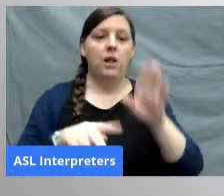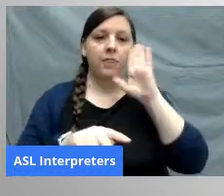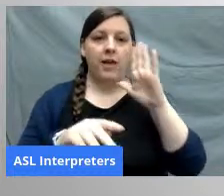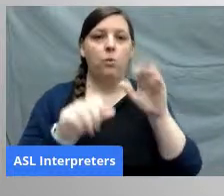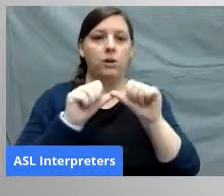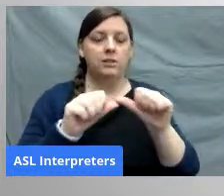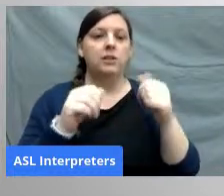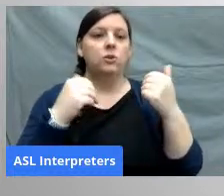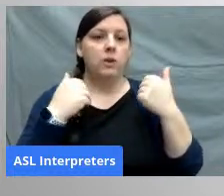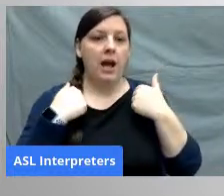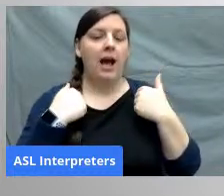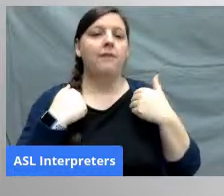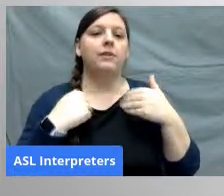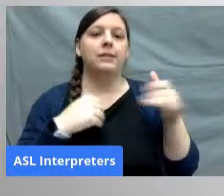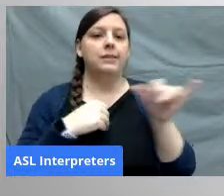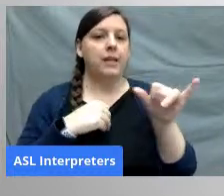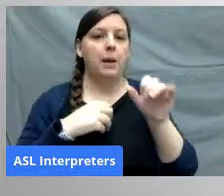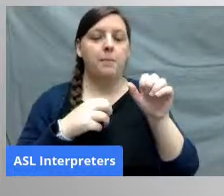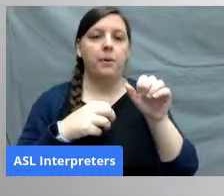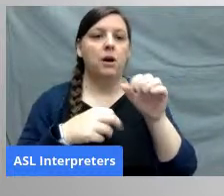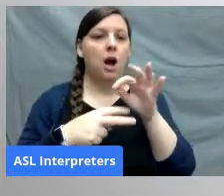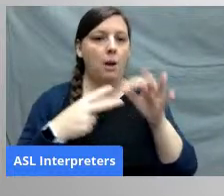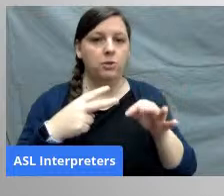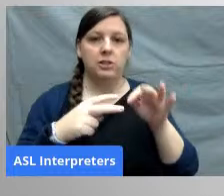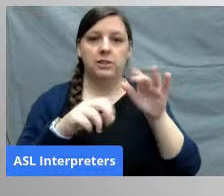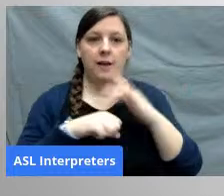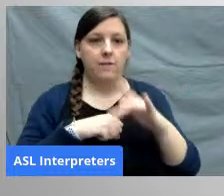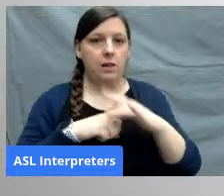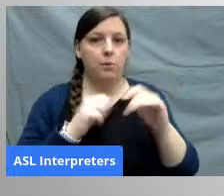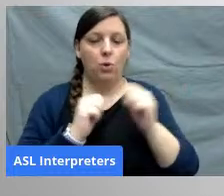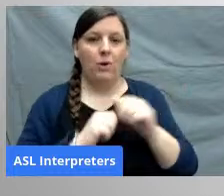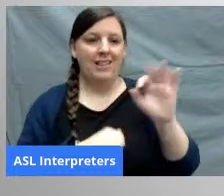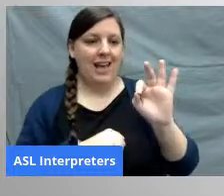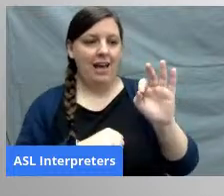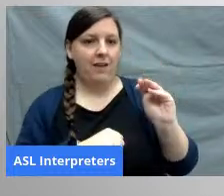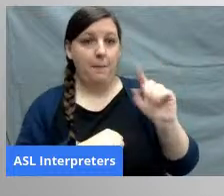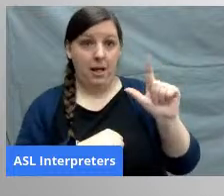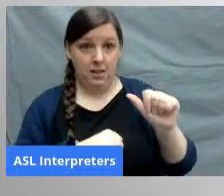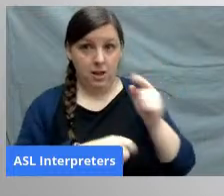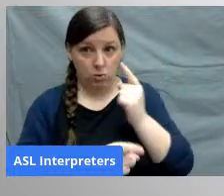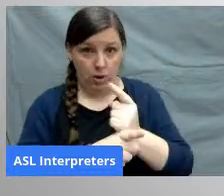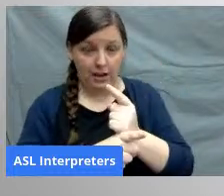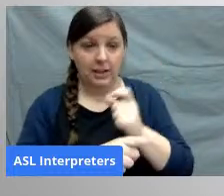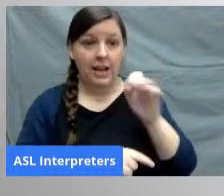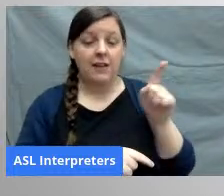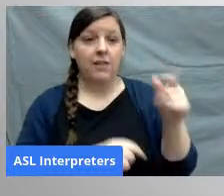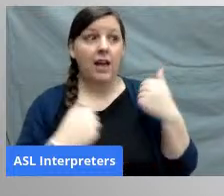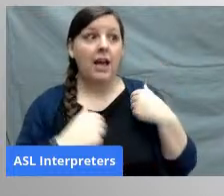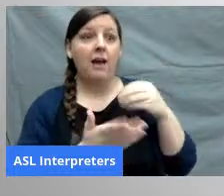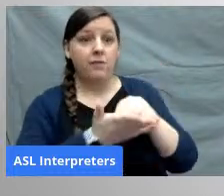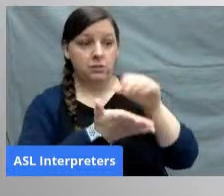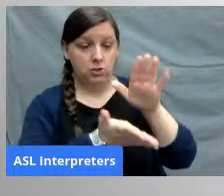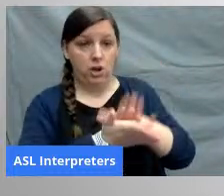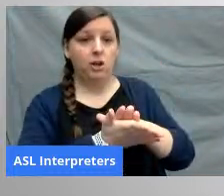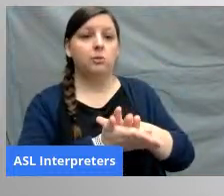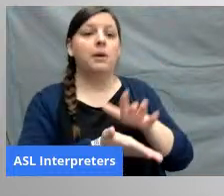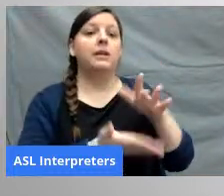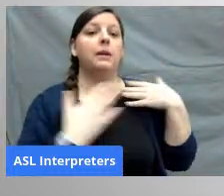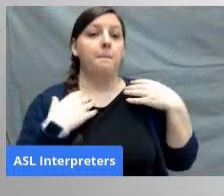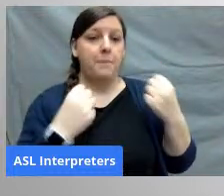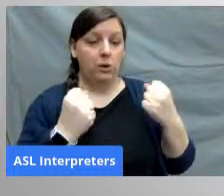with FMLA. That's correct, right, Mr. Gaskins? If Yes, they ma'am. have documented medical reasons that they can't